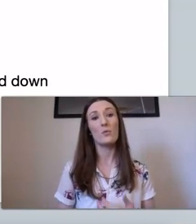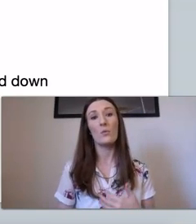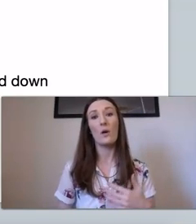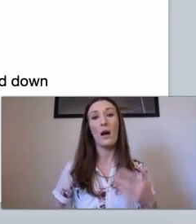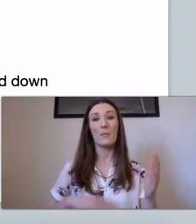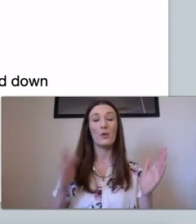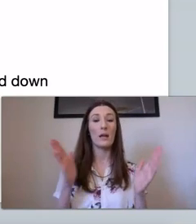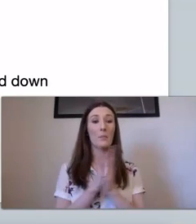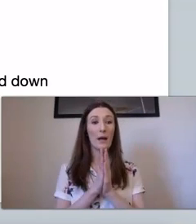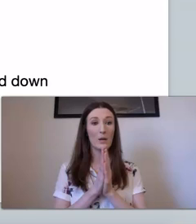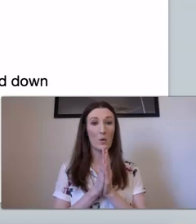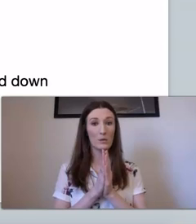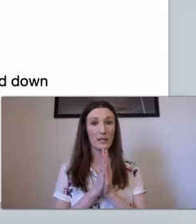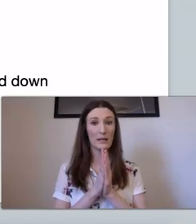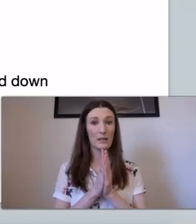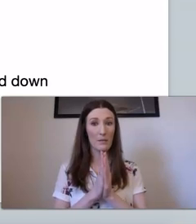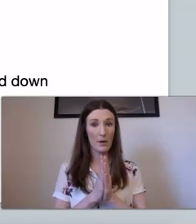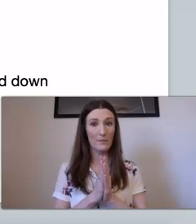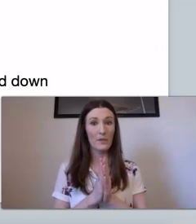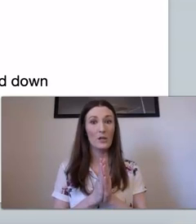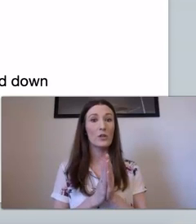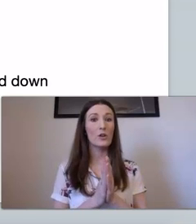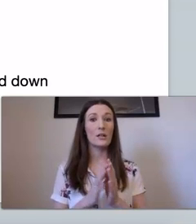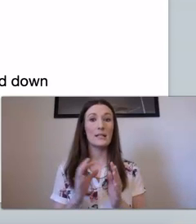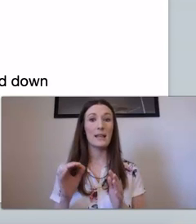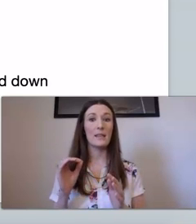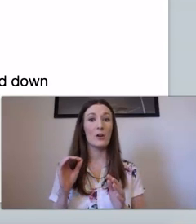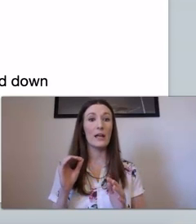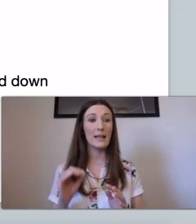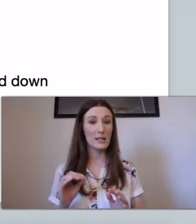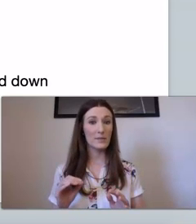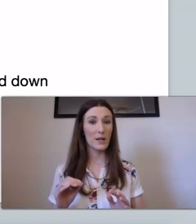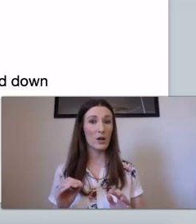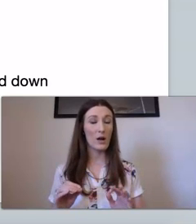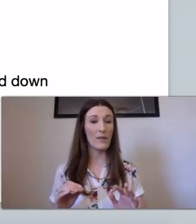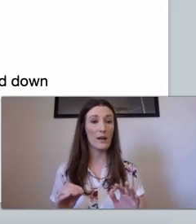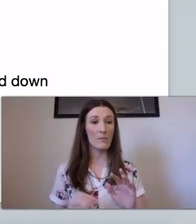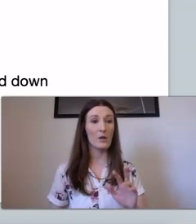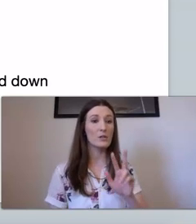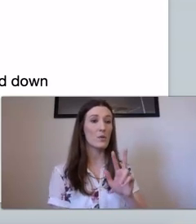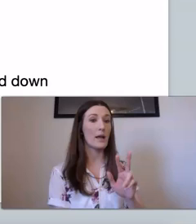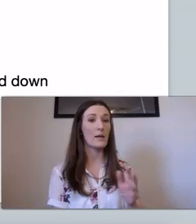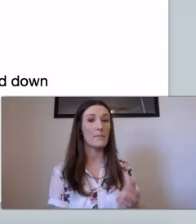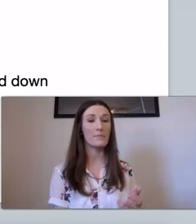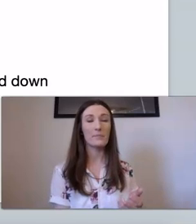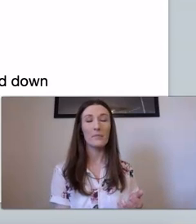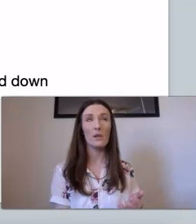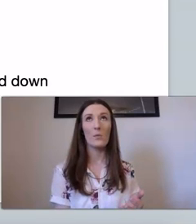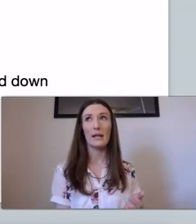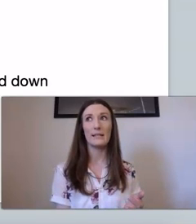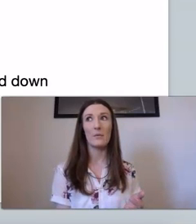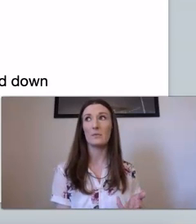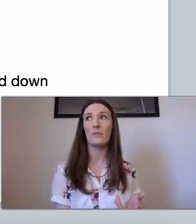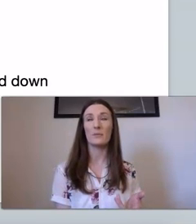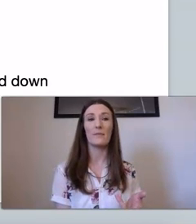can do you can combine old and the number. So you're going to take your index finger of that number. So like,